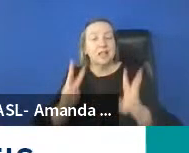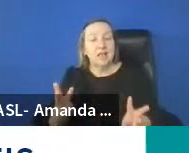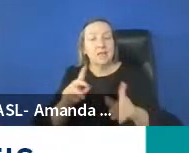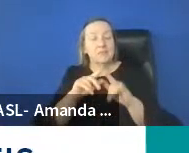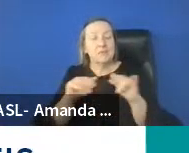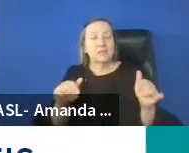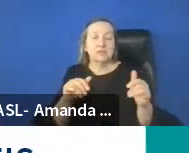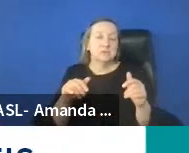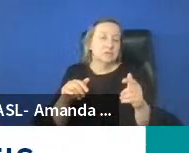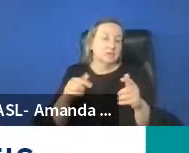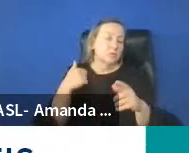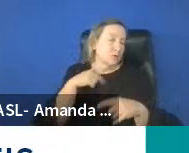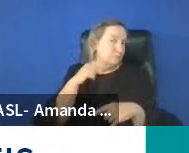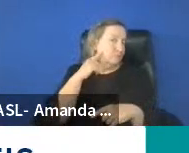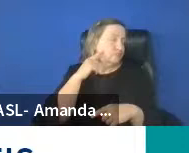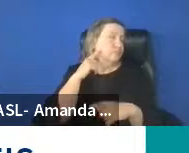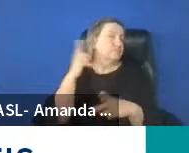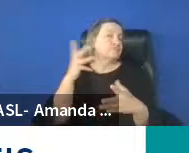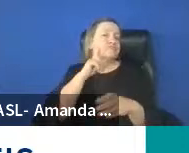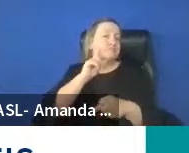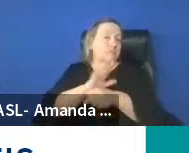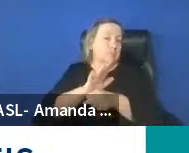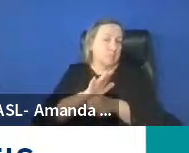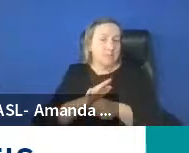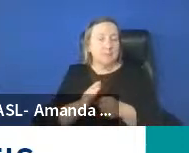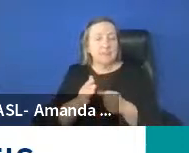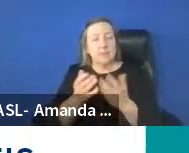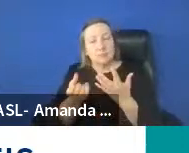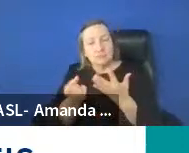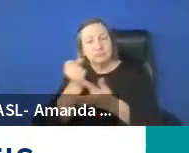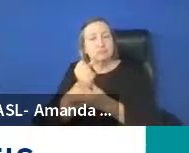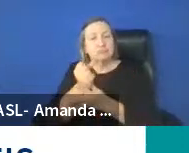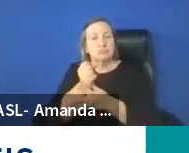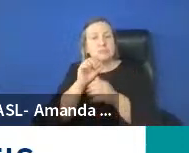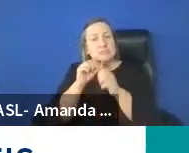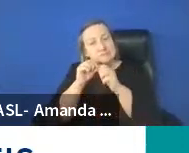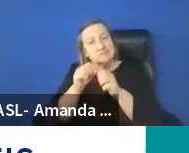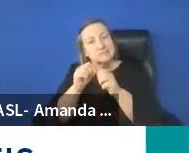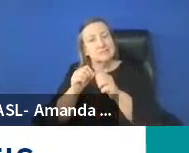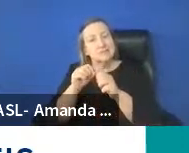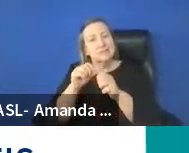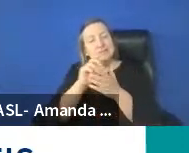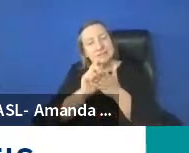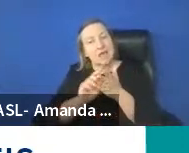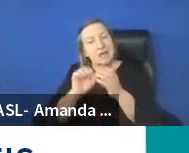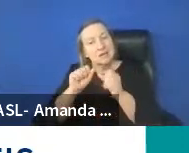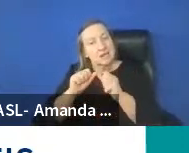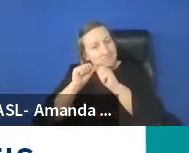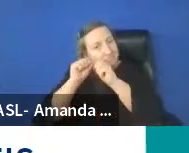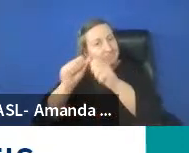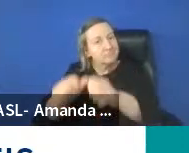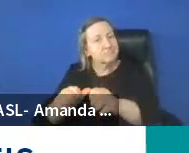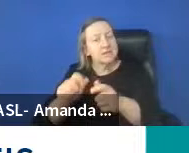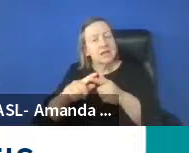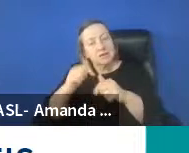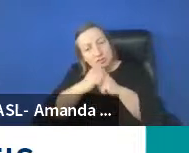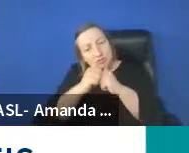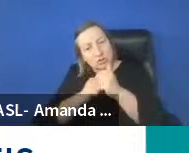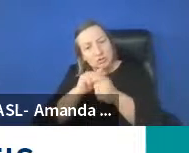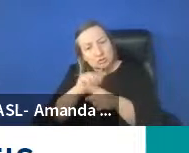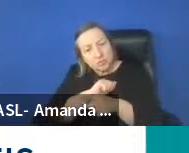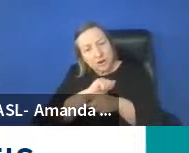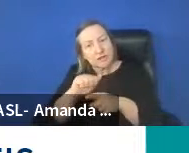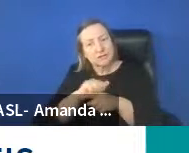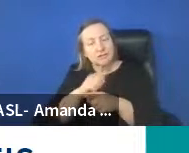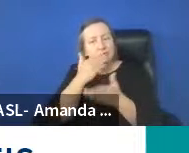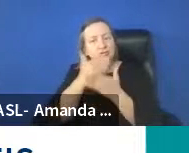commitments on. So once again, prioritizing that sustainable design and construction practices, as well as building a